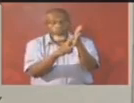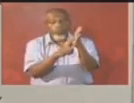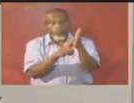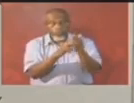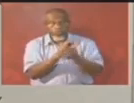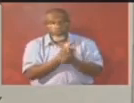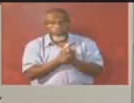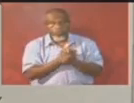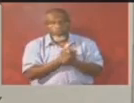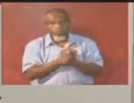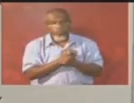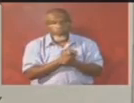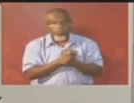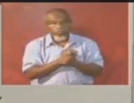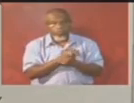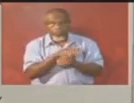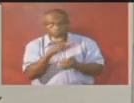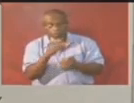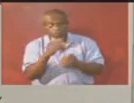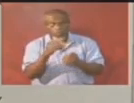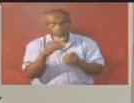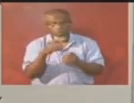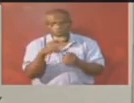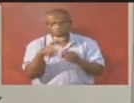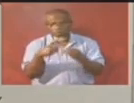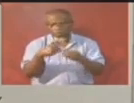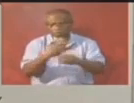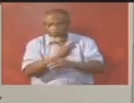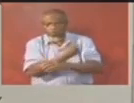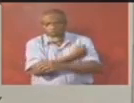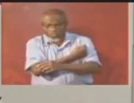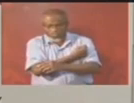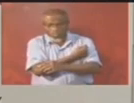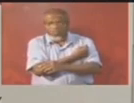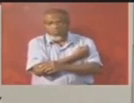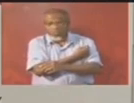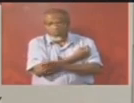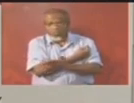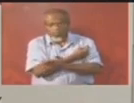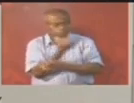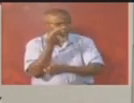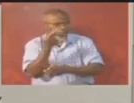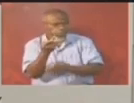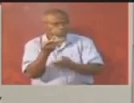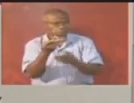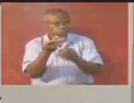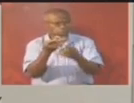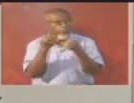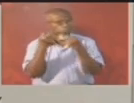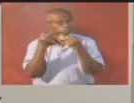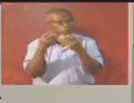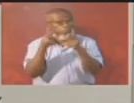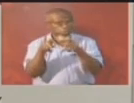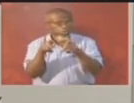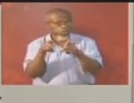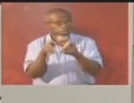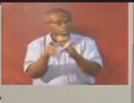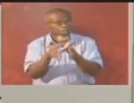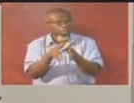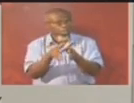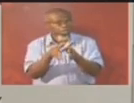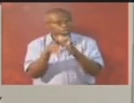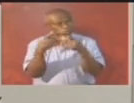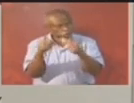into the vaccine question, what we're seeing is a lot of vaccine demand. We are